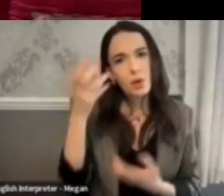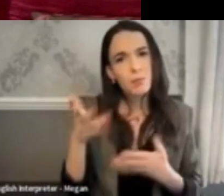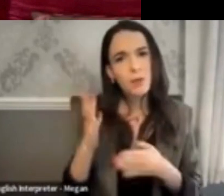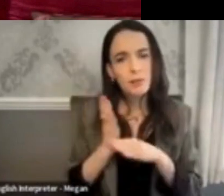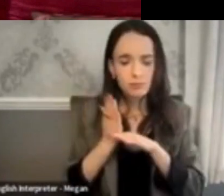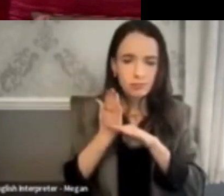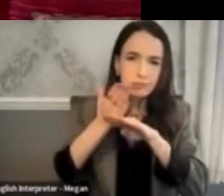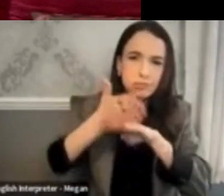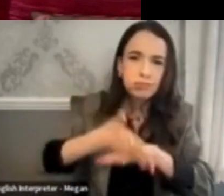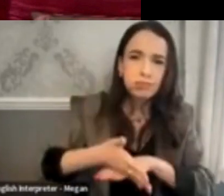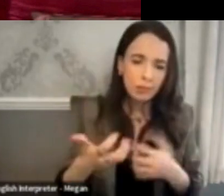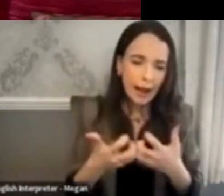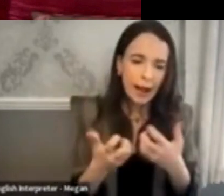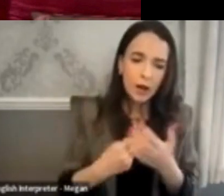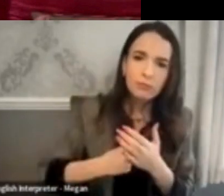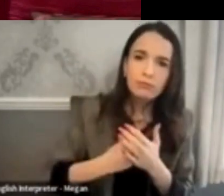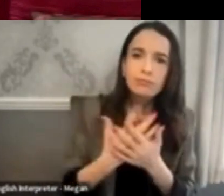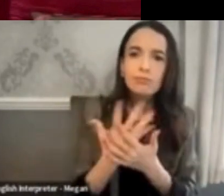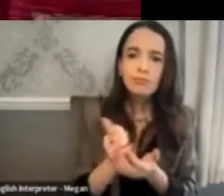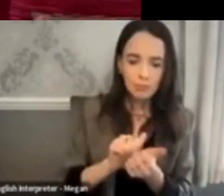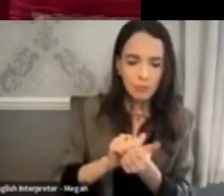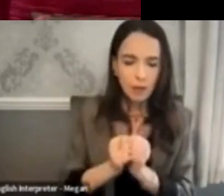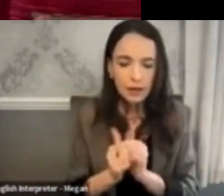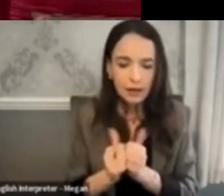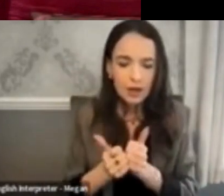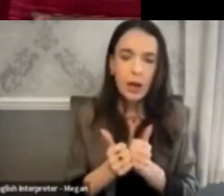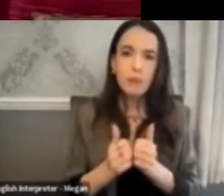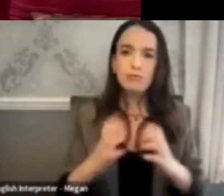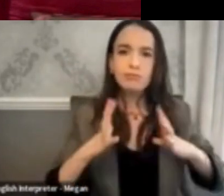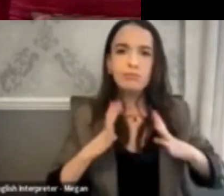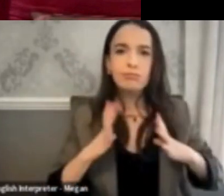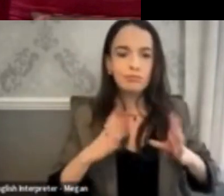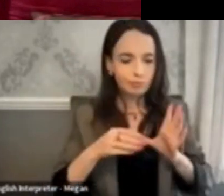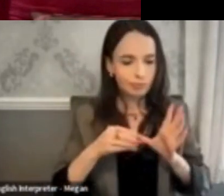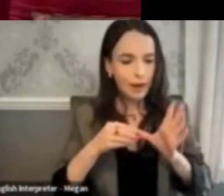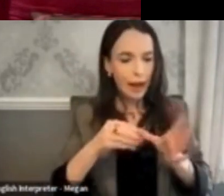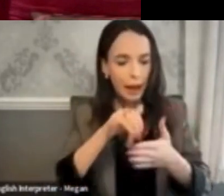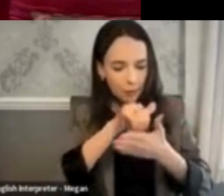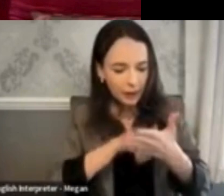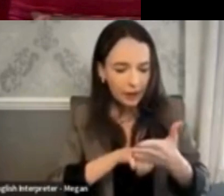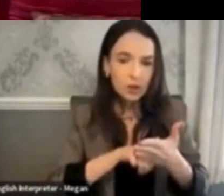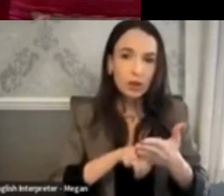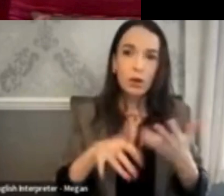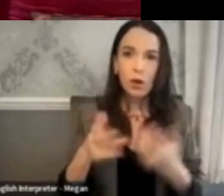your partnership, prepare your applications, and in many cases navigate